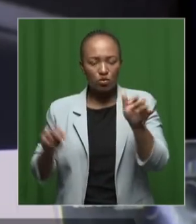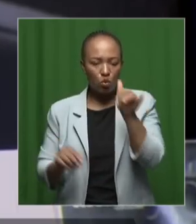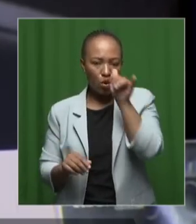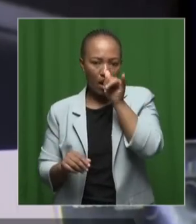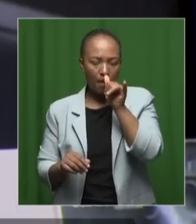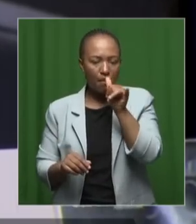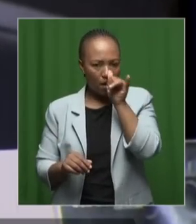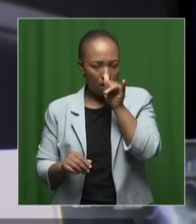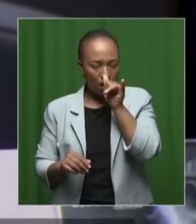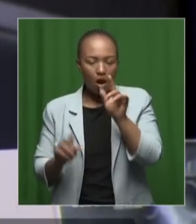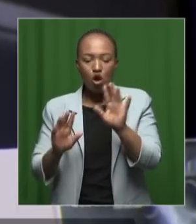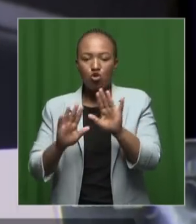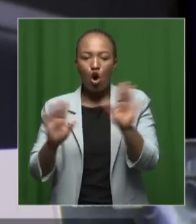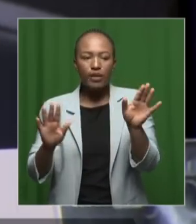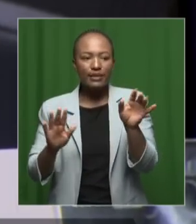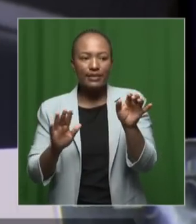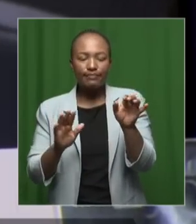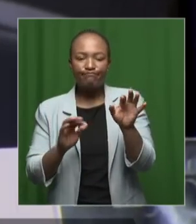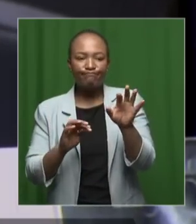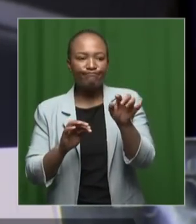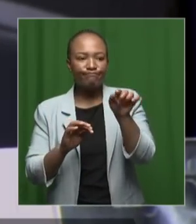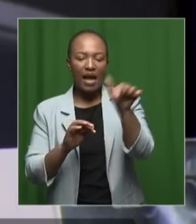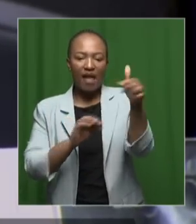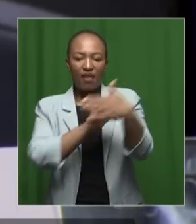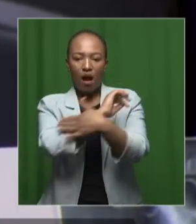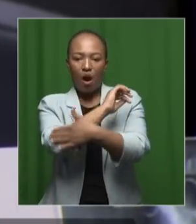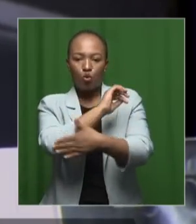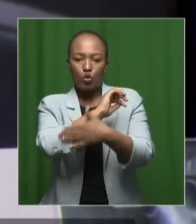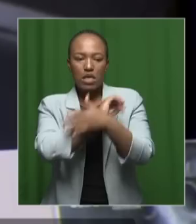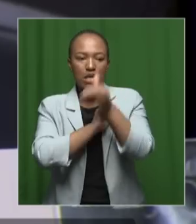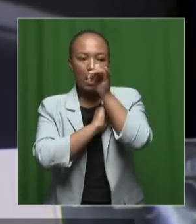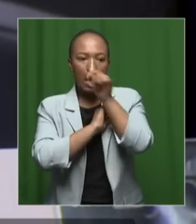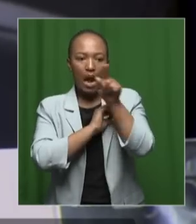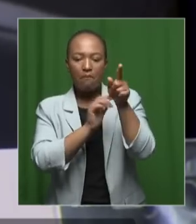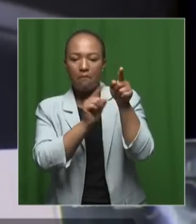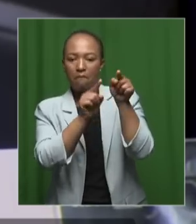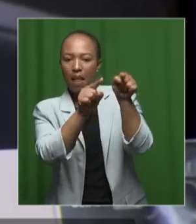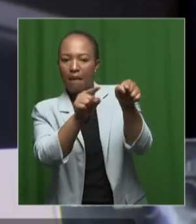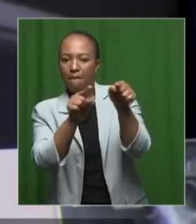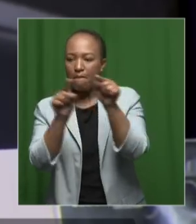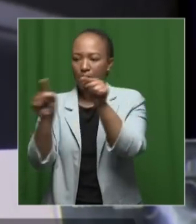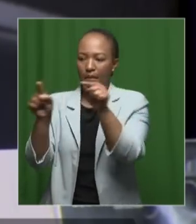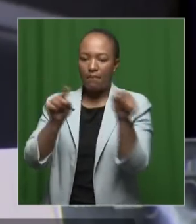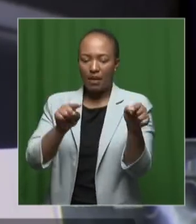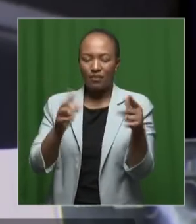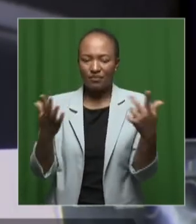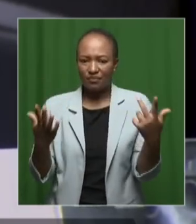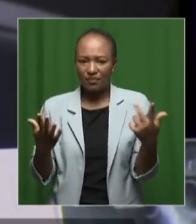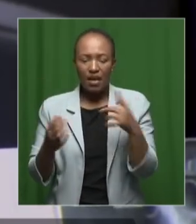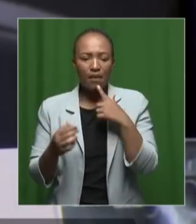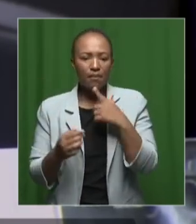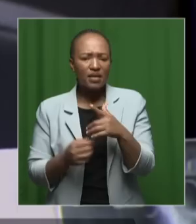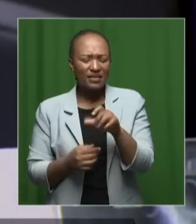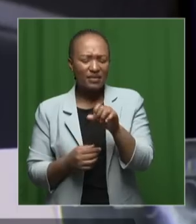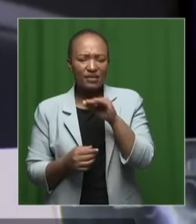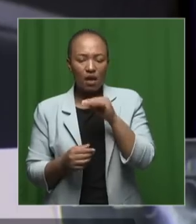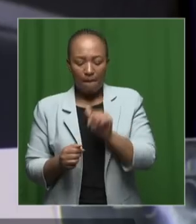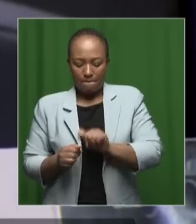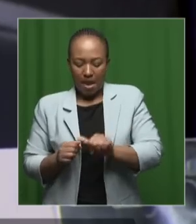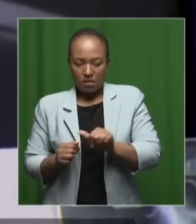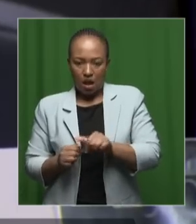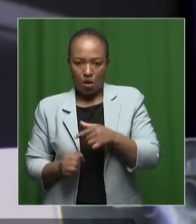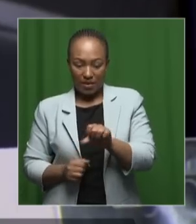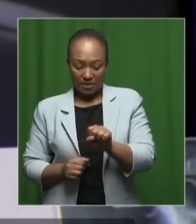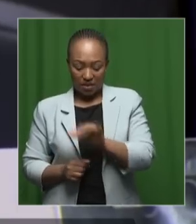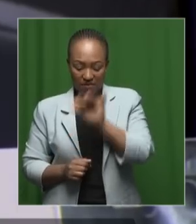start to give it a nationality. Crime is crime. It doesn't matter. There is no better crime because it's committed by a South African. Crime